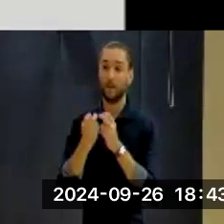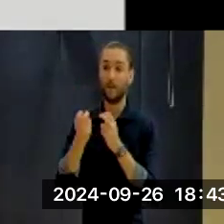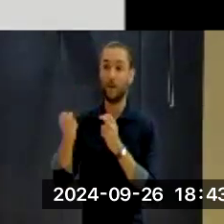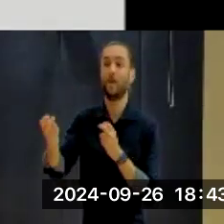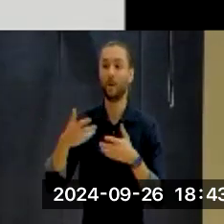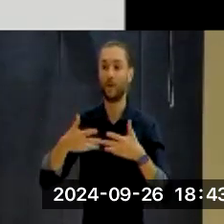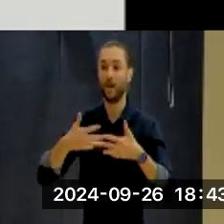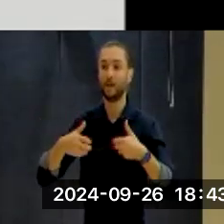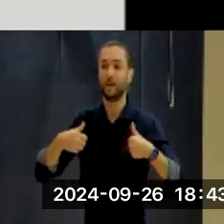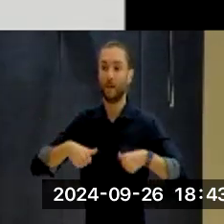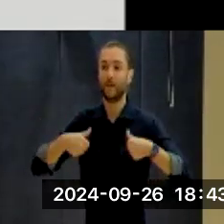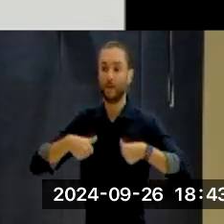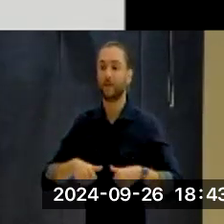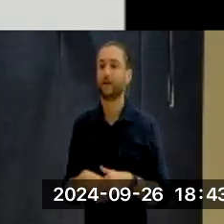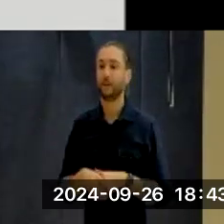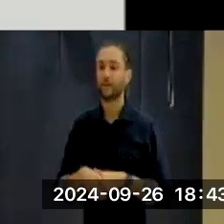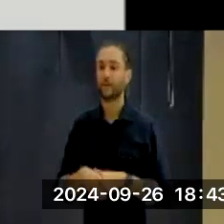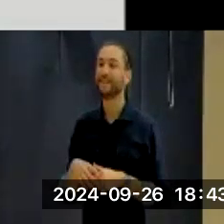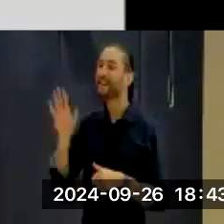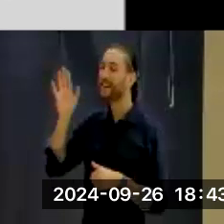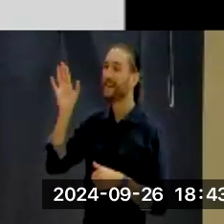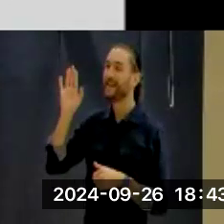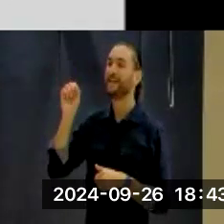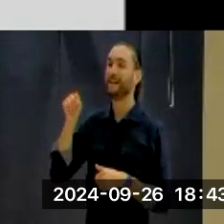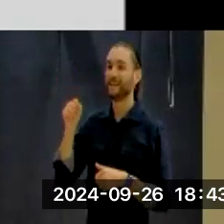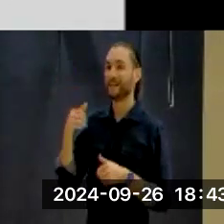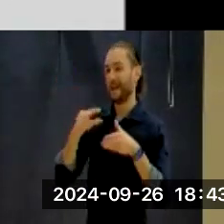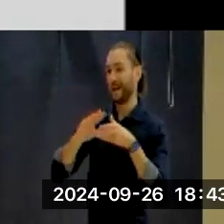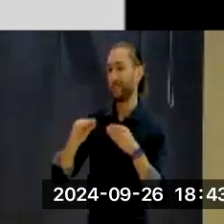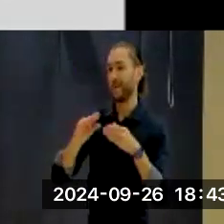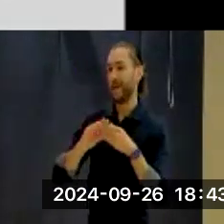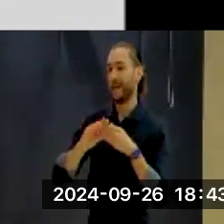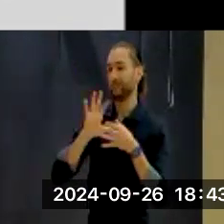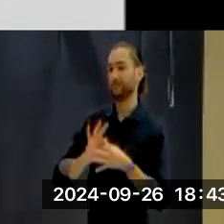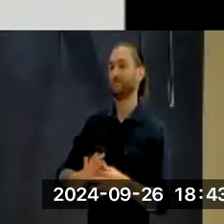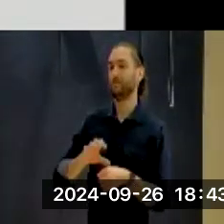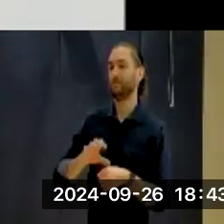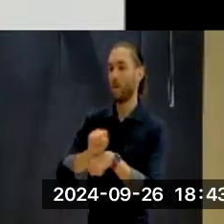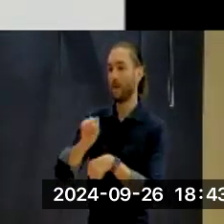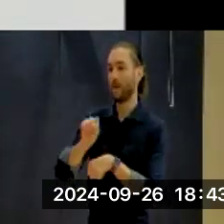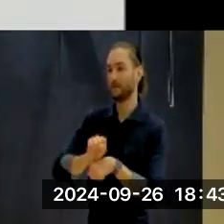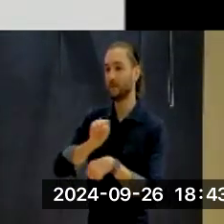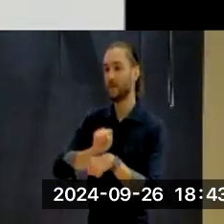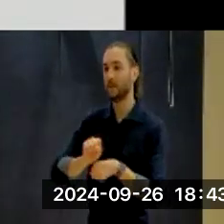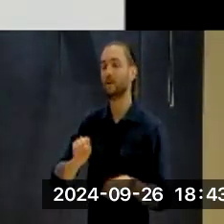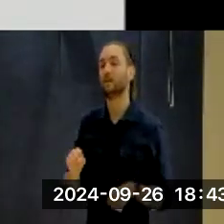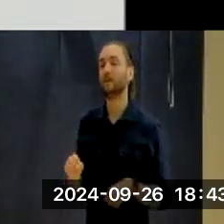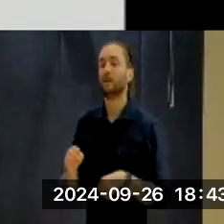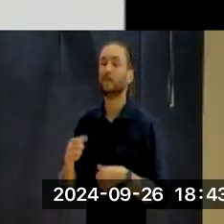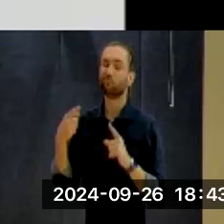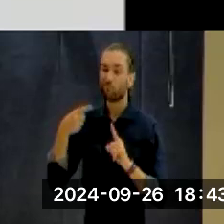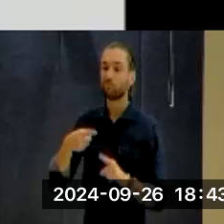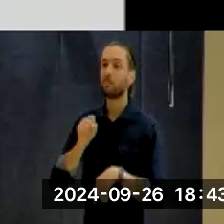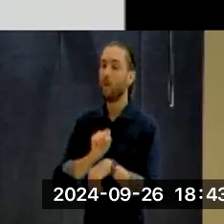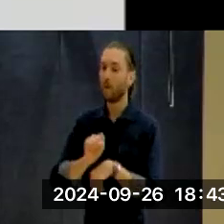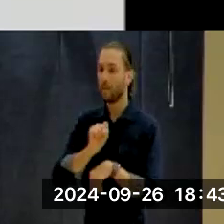Hi, everyone. Yes, I just had a comment here in terms of employment. So in regards to employment,